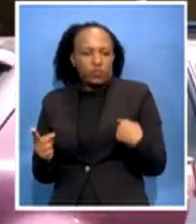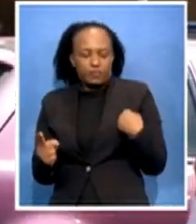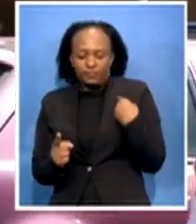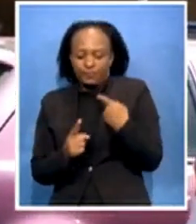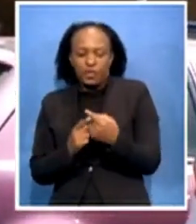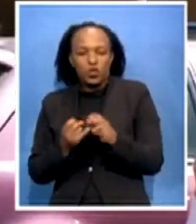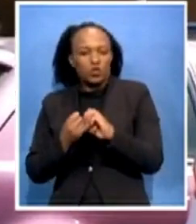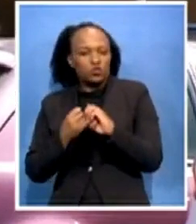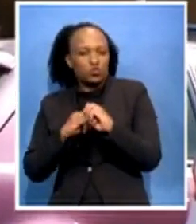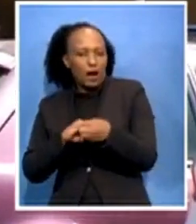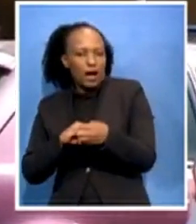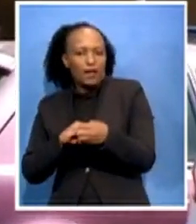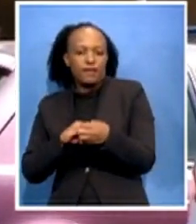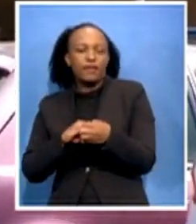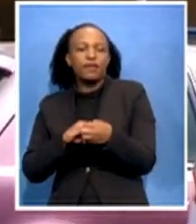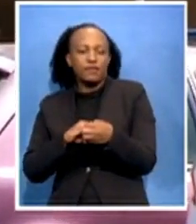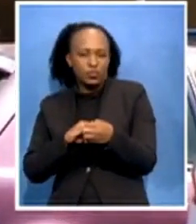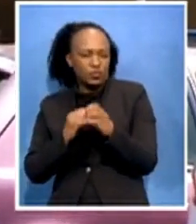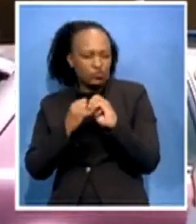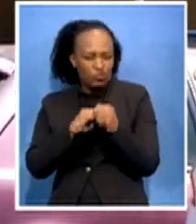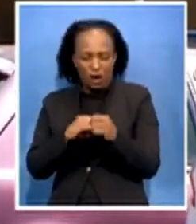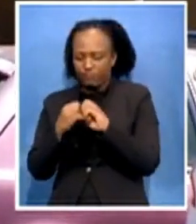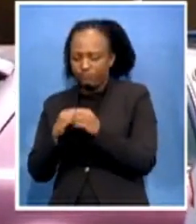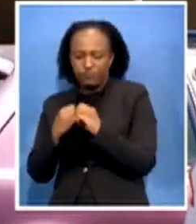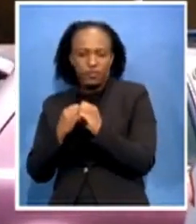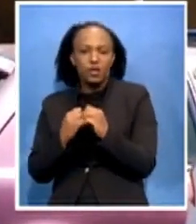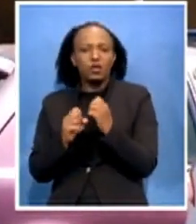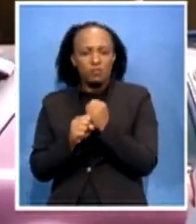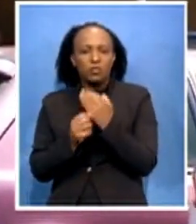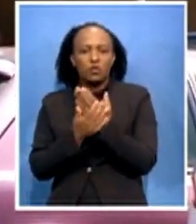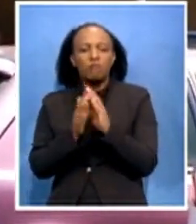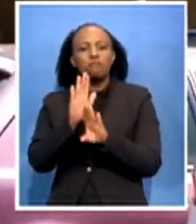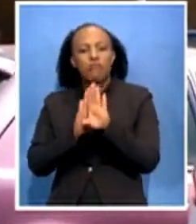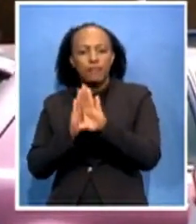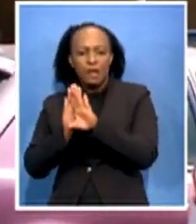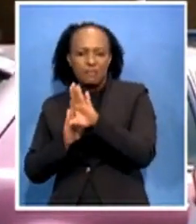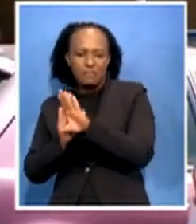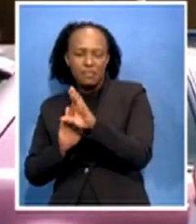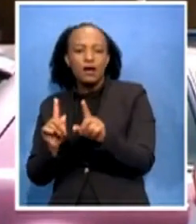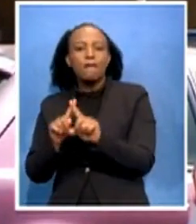into place to try to improve things, but the infrastructure is really